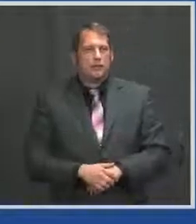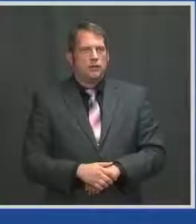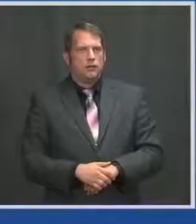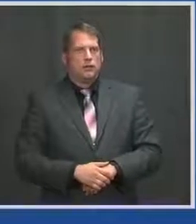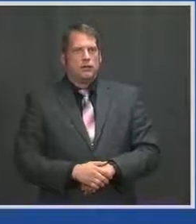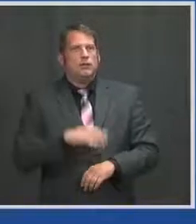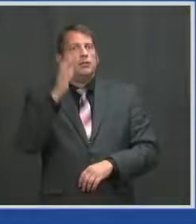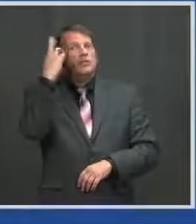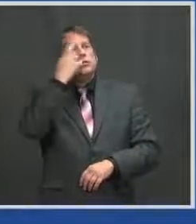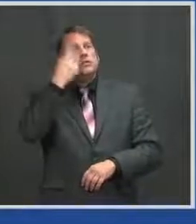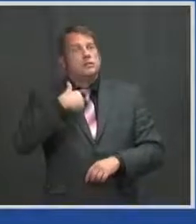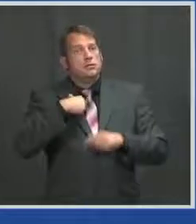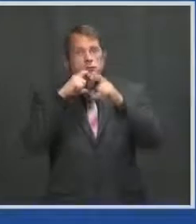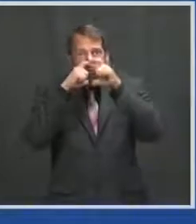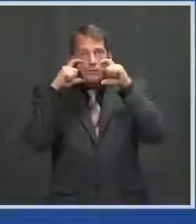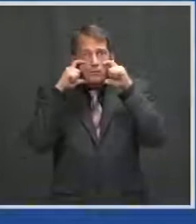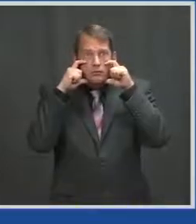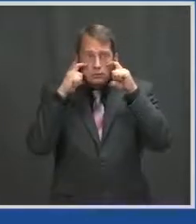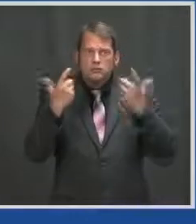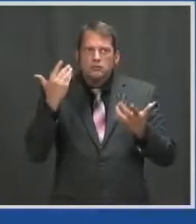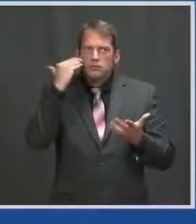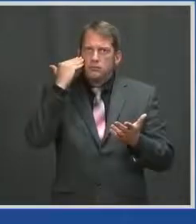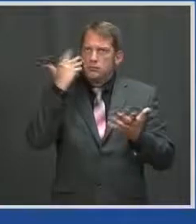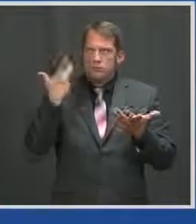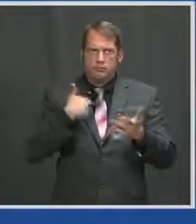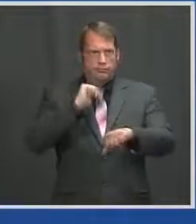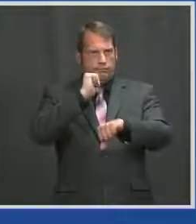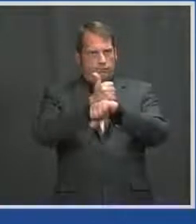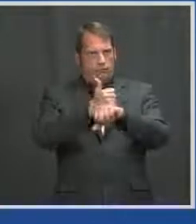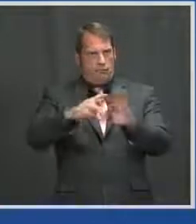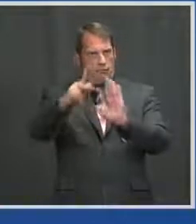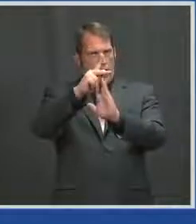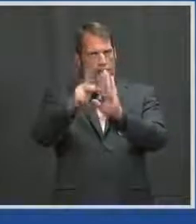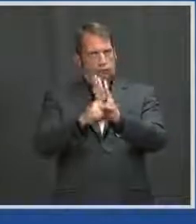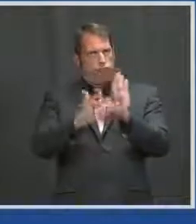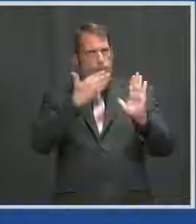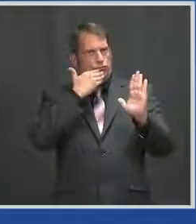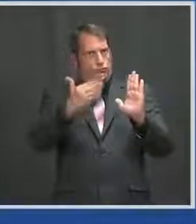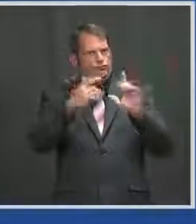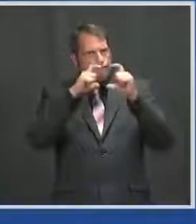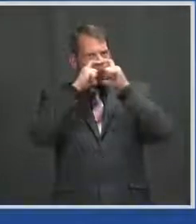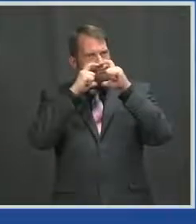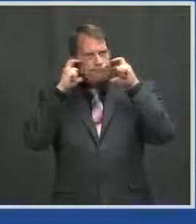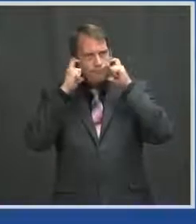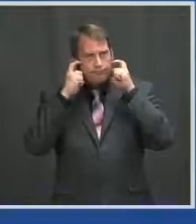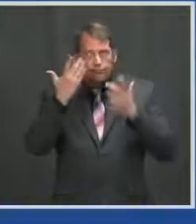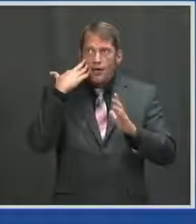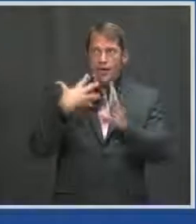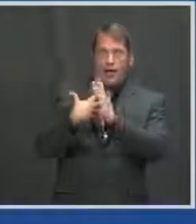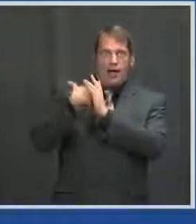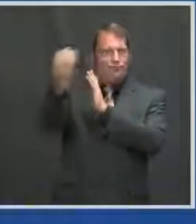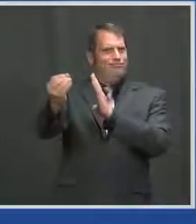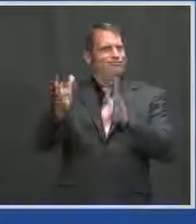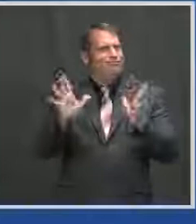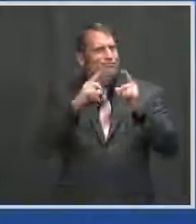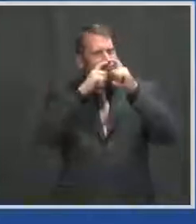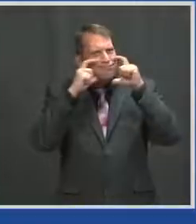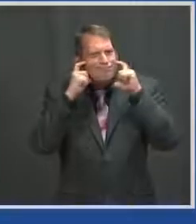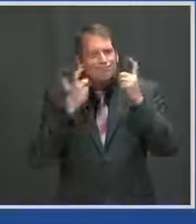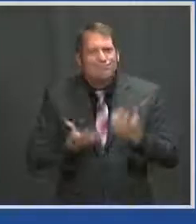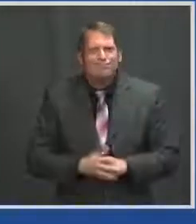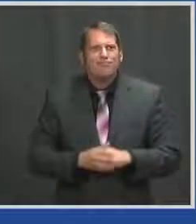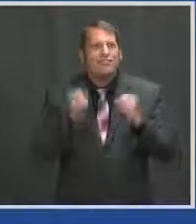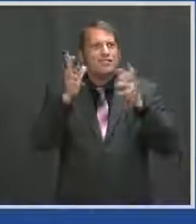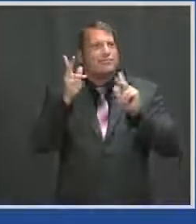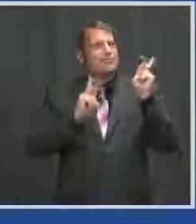we're inside, it's still good policy to wear the mask. That's why. When I'm outside, and the problem is, lots of times I walk away from this